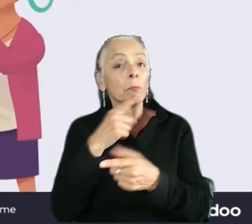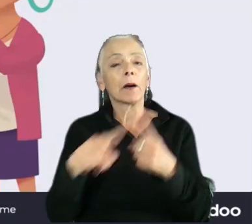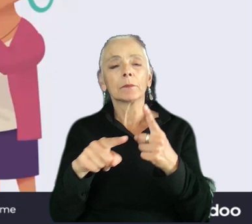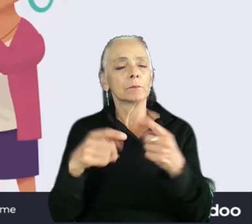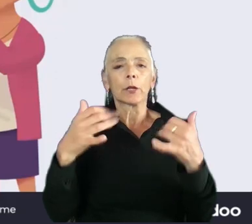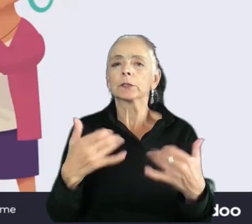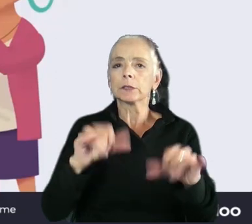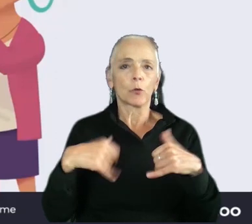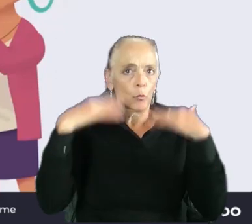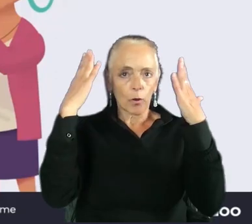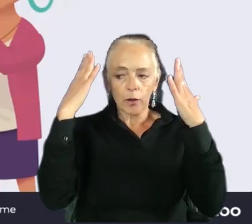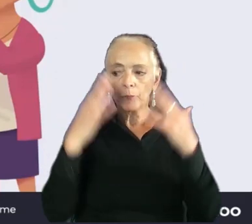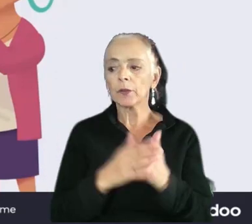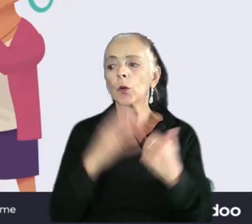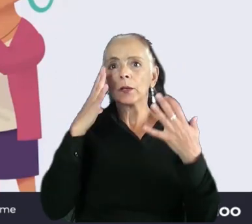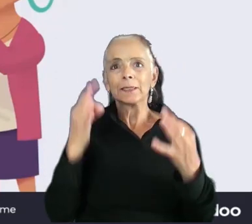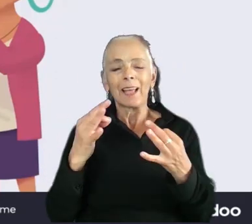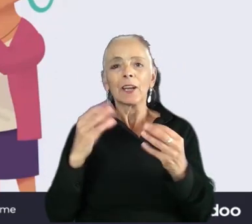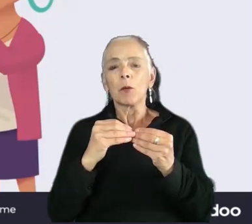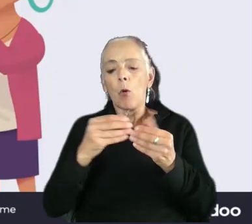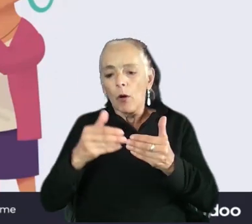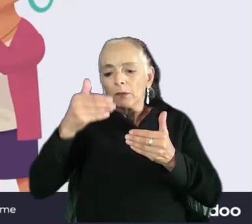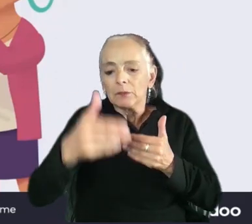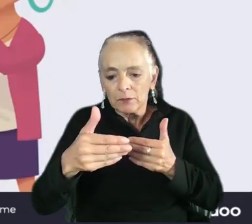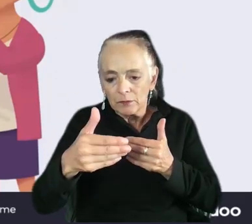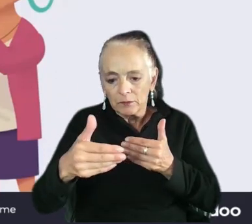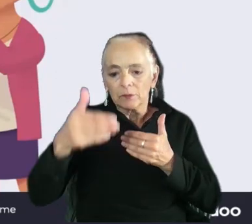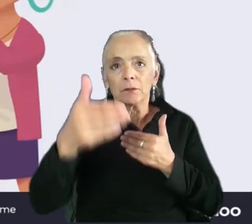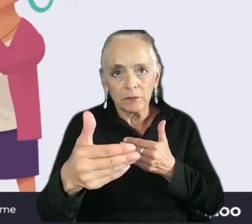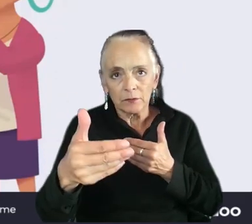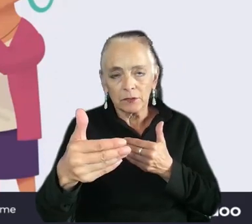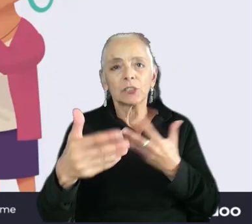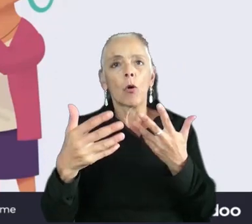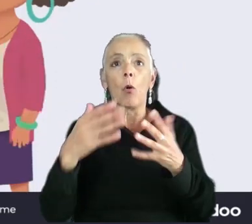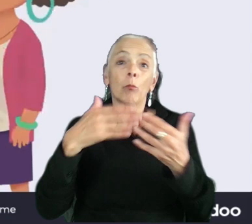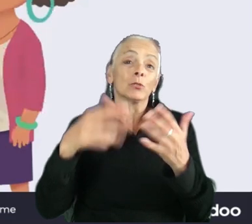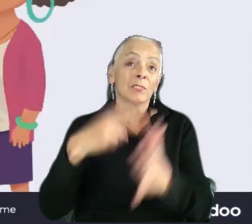features considerably, and it would take almost double the time to unlock the same features.